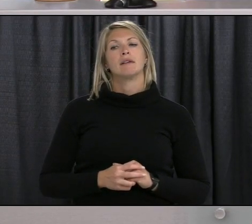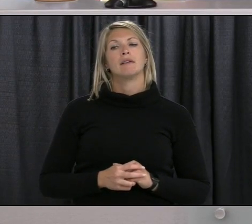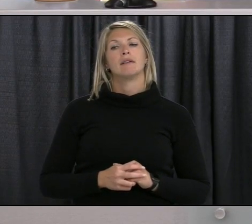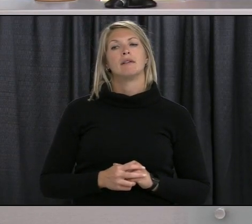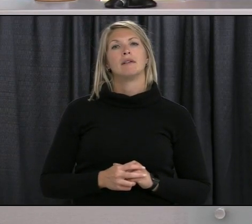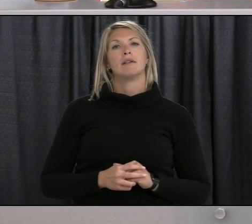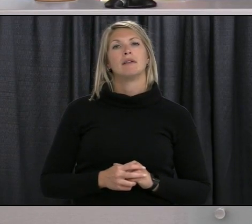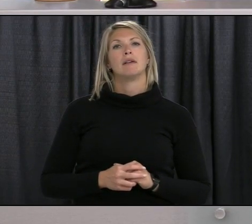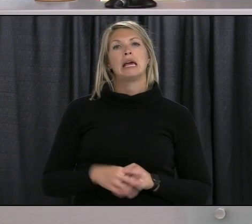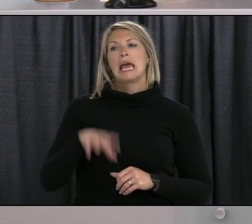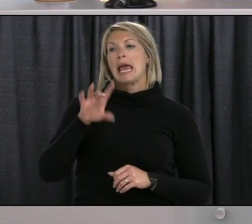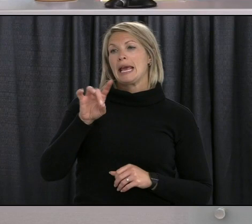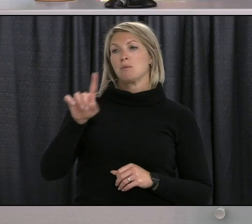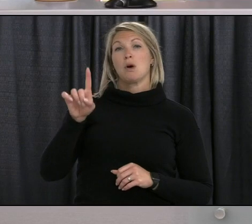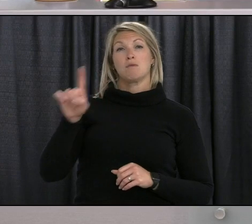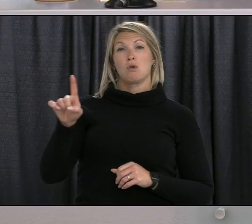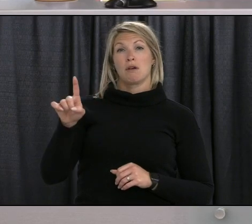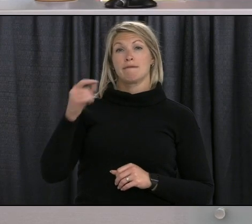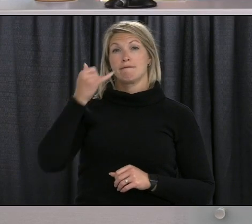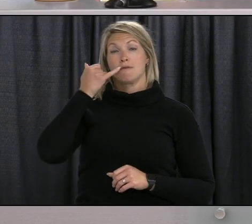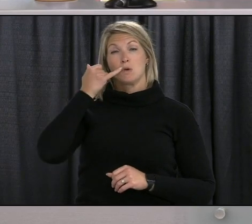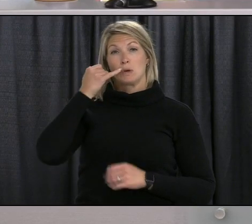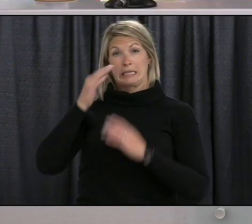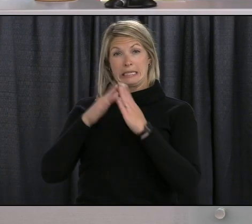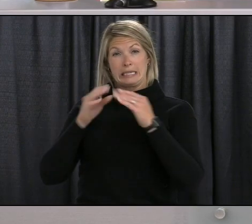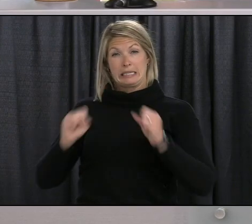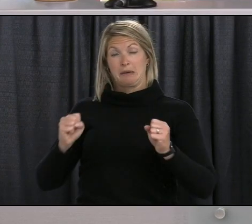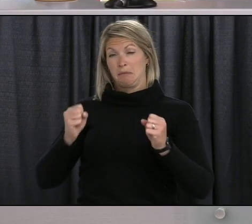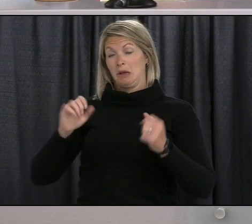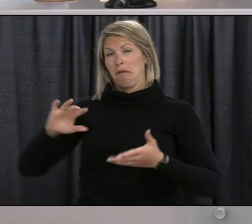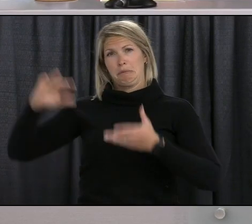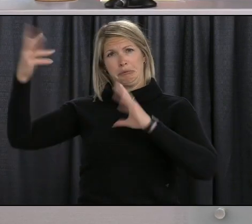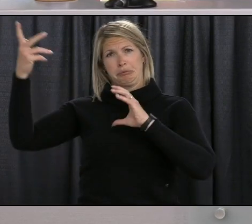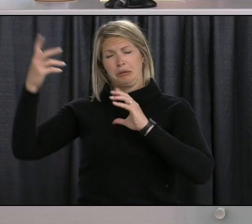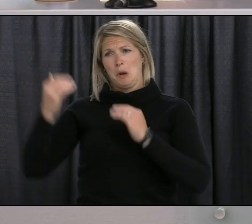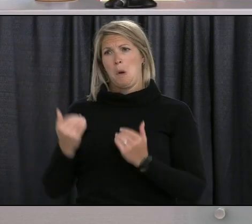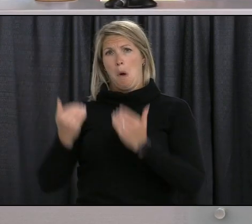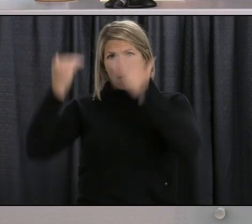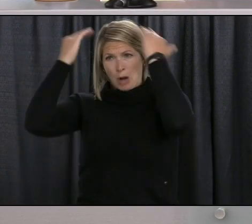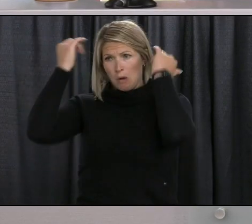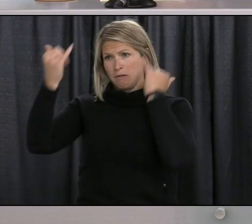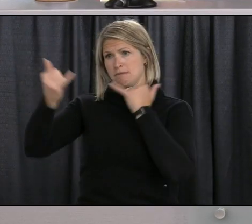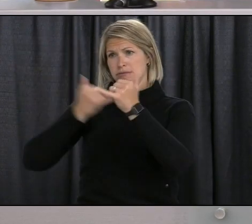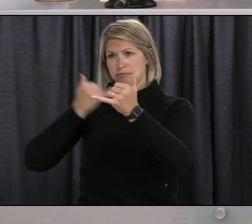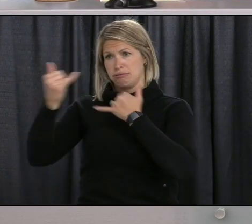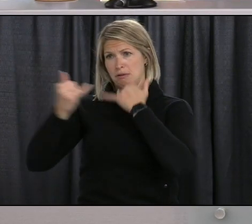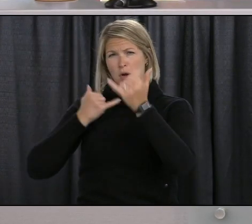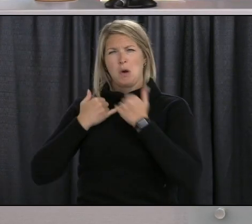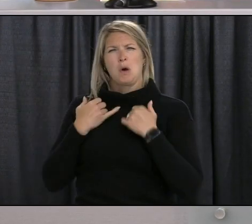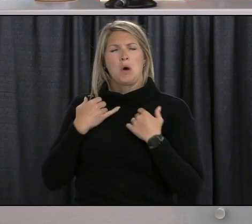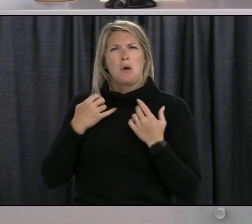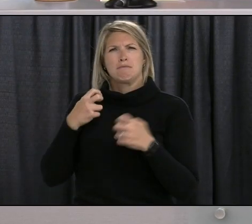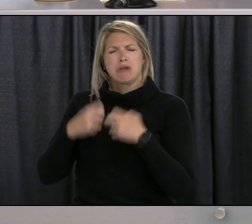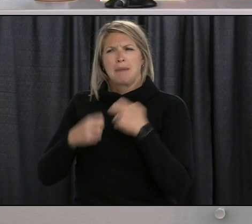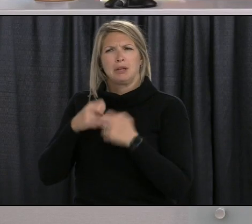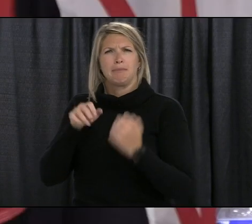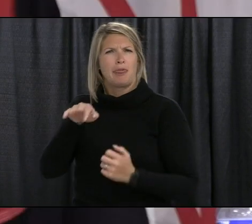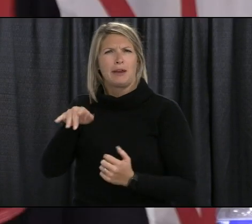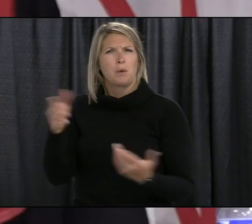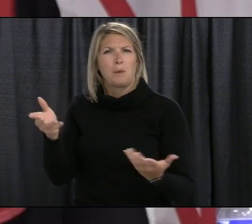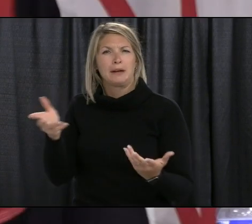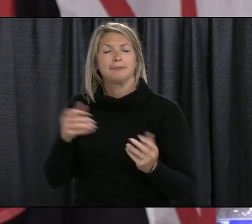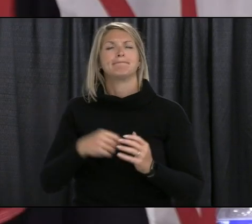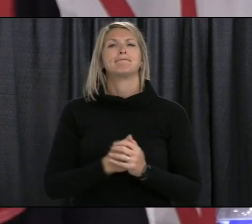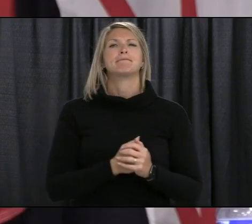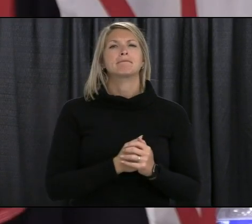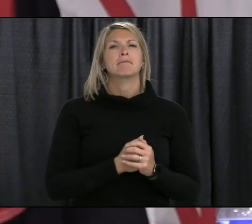by the overloaded 811 system last week? 811 was, and I'm speaking particularly of the